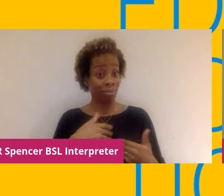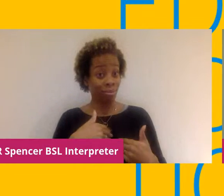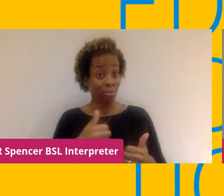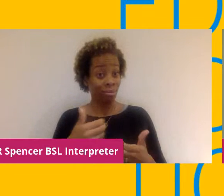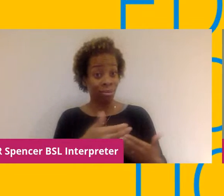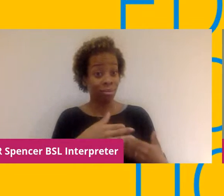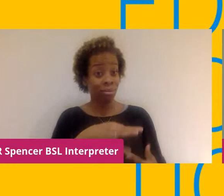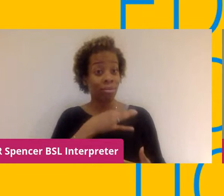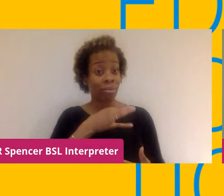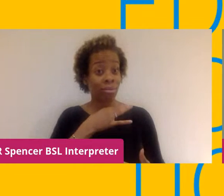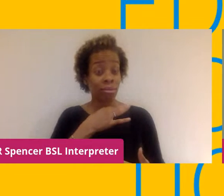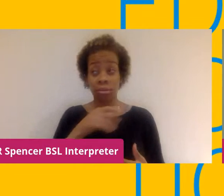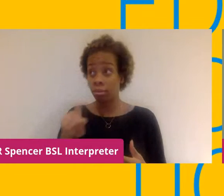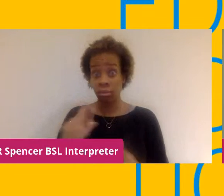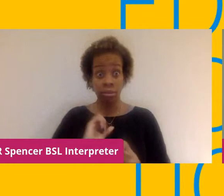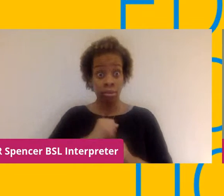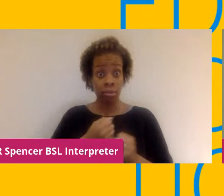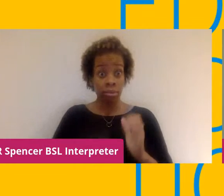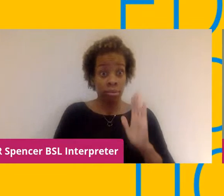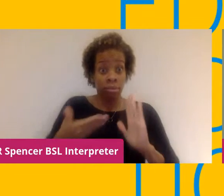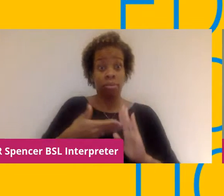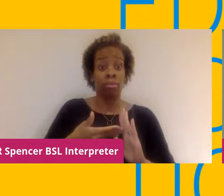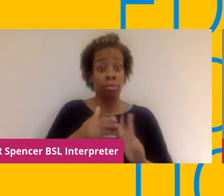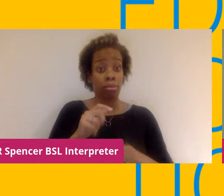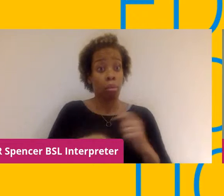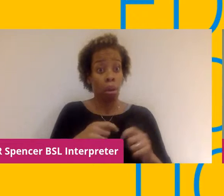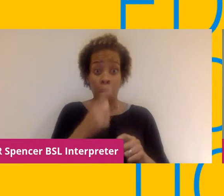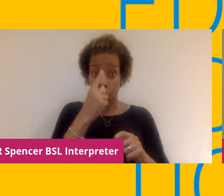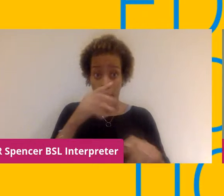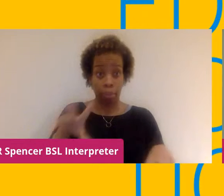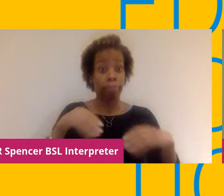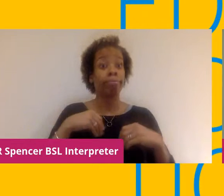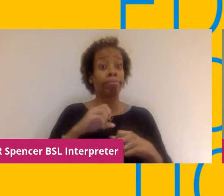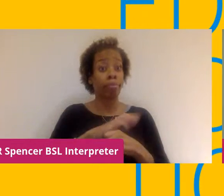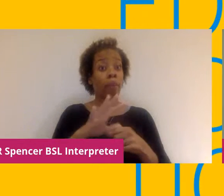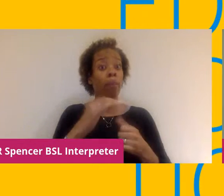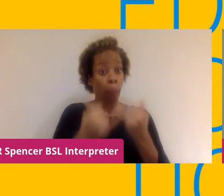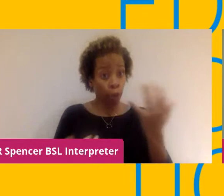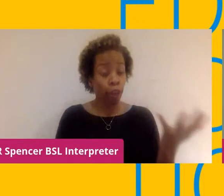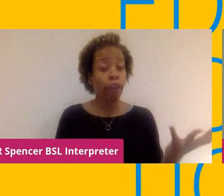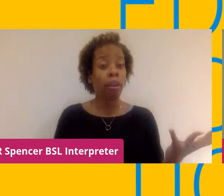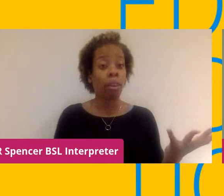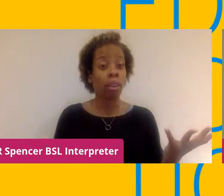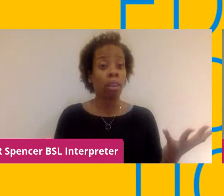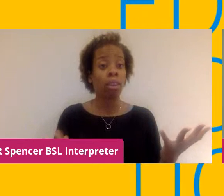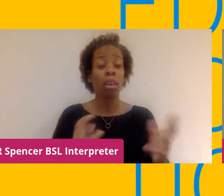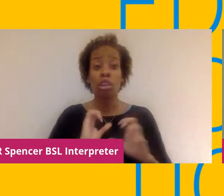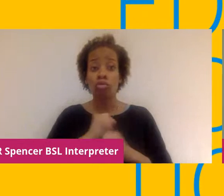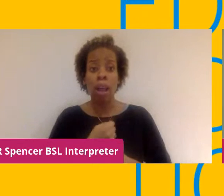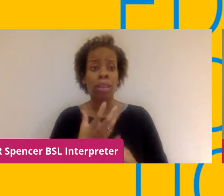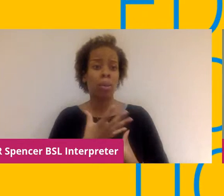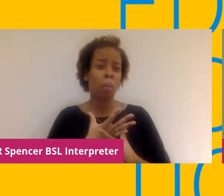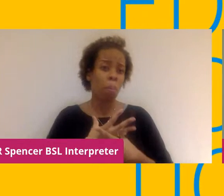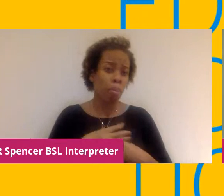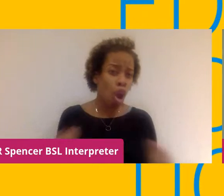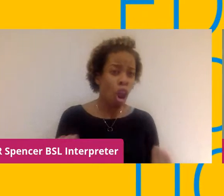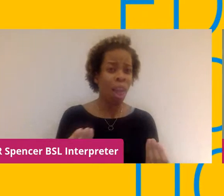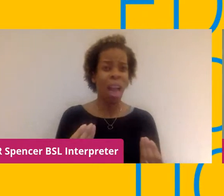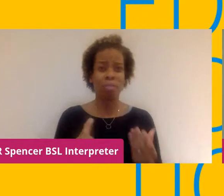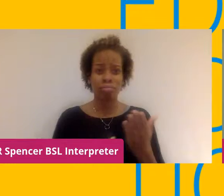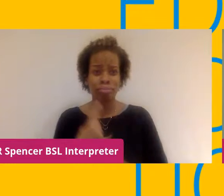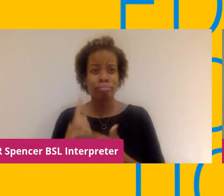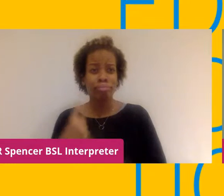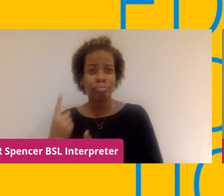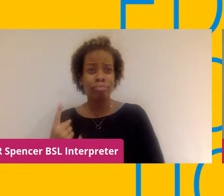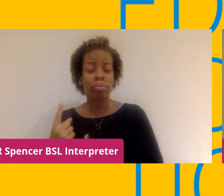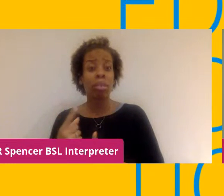contracting COVID, and other will increase other risks such as stress and burnout and the short and long-term impact upon mental health.